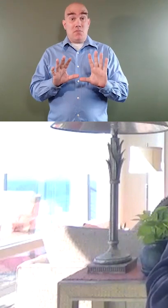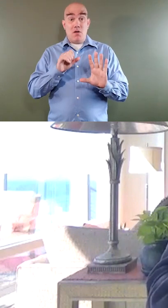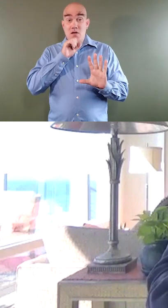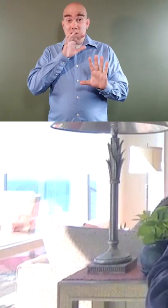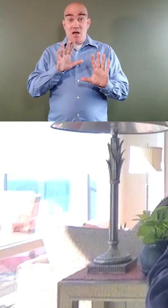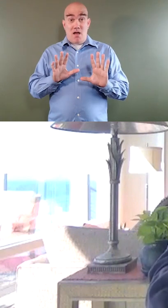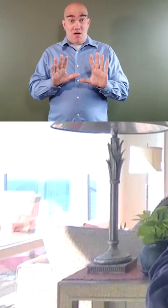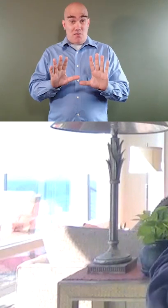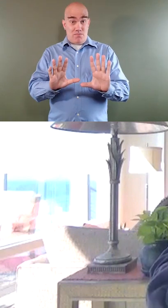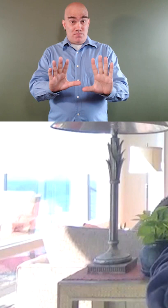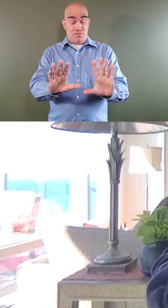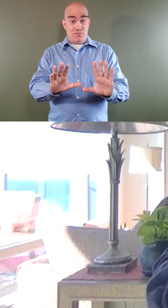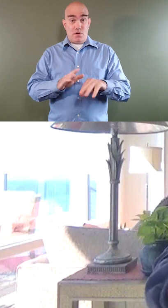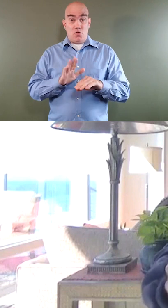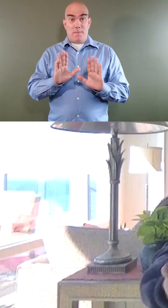Push, exhale.